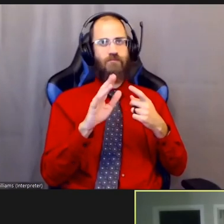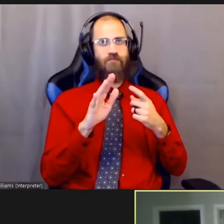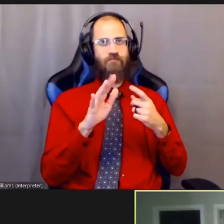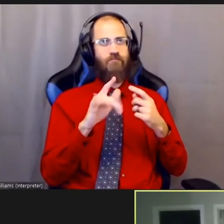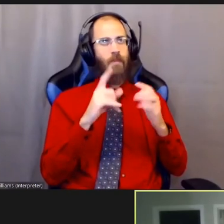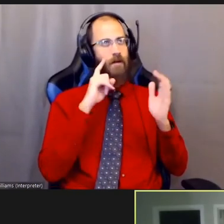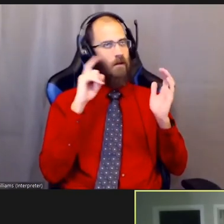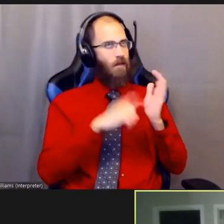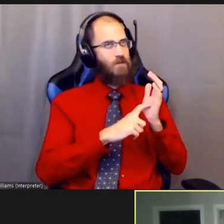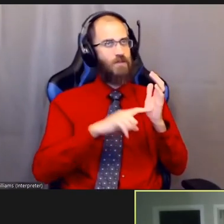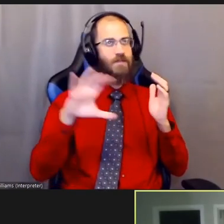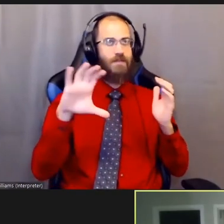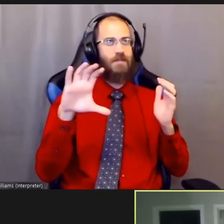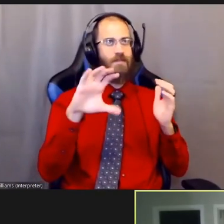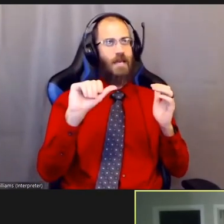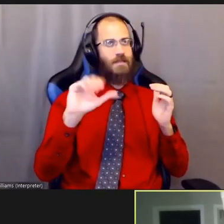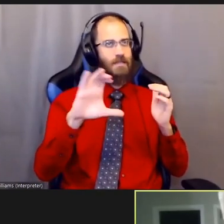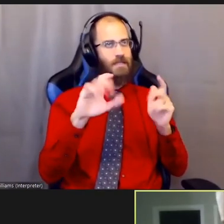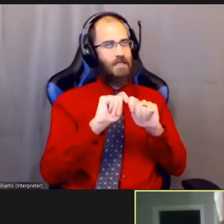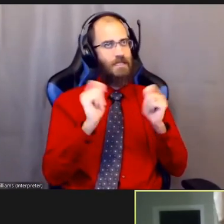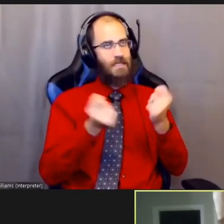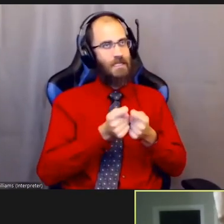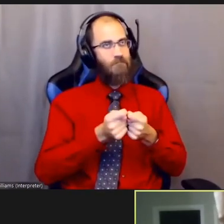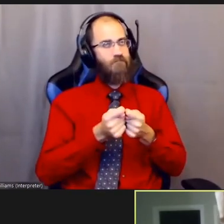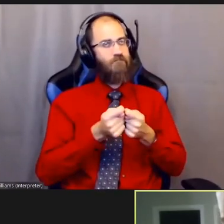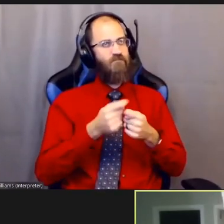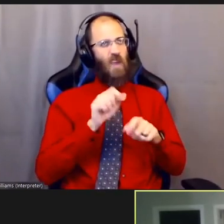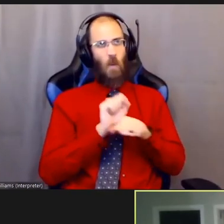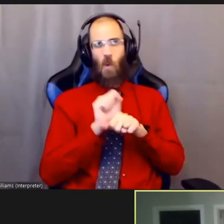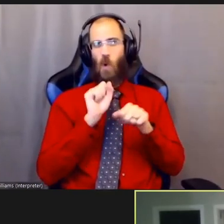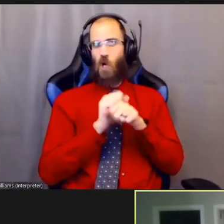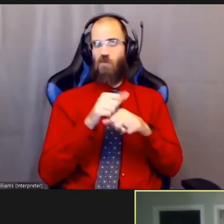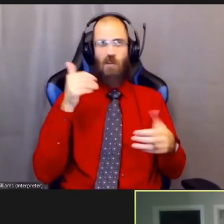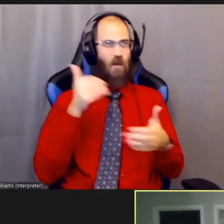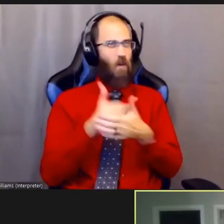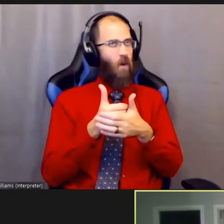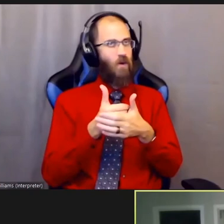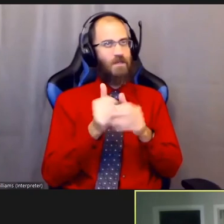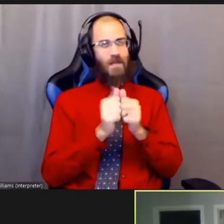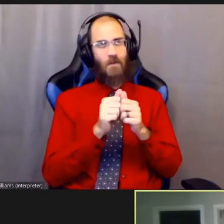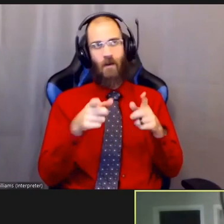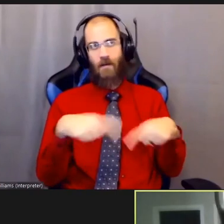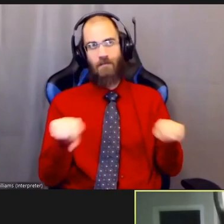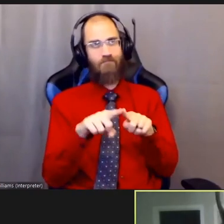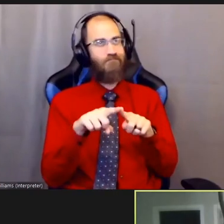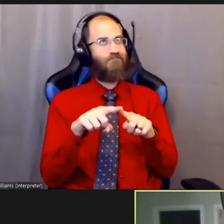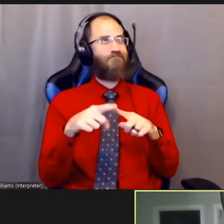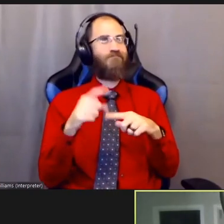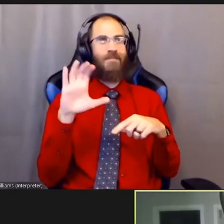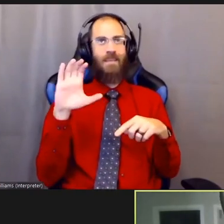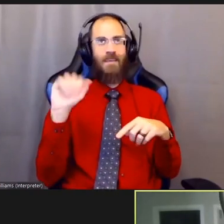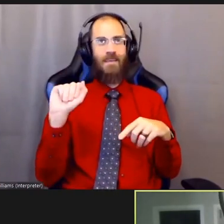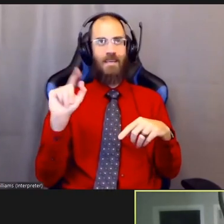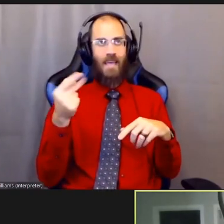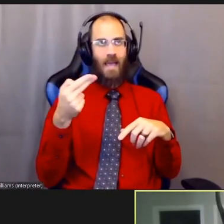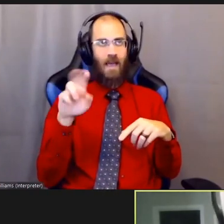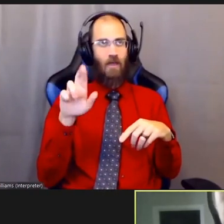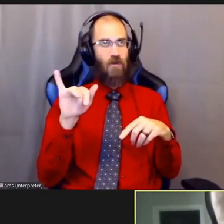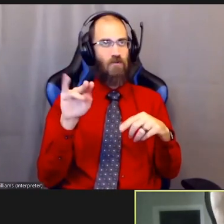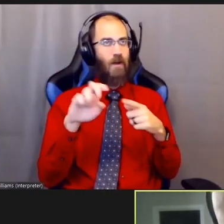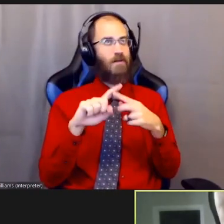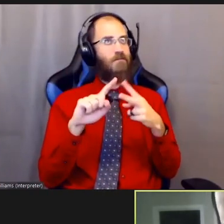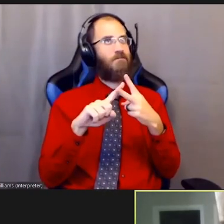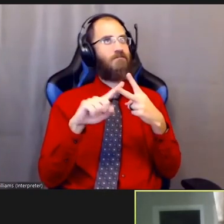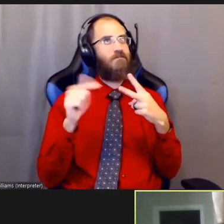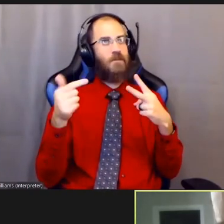the CAC team that I work with the closest to. I couldn't do it without you, Catherine and